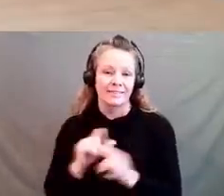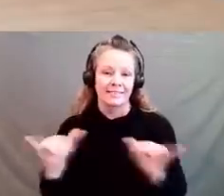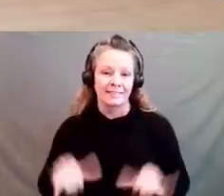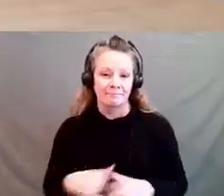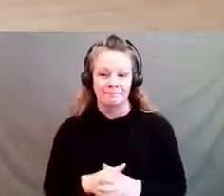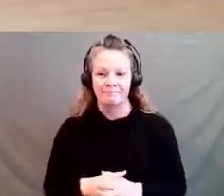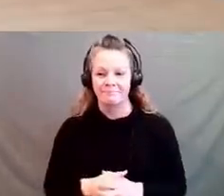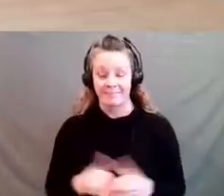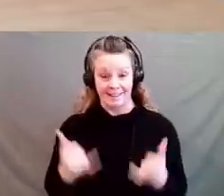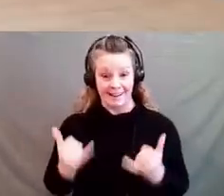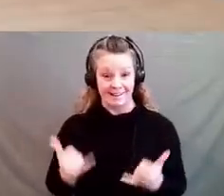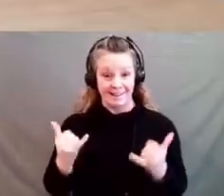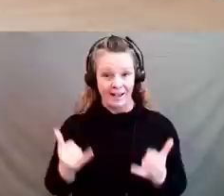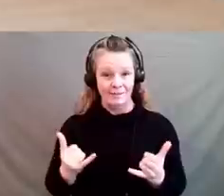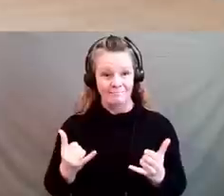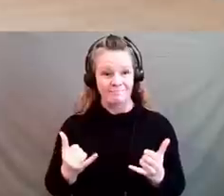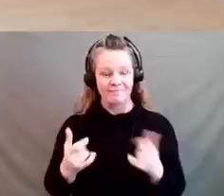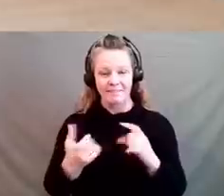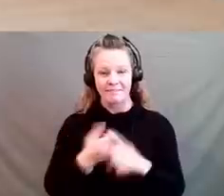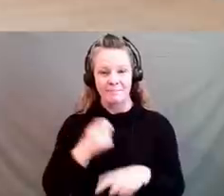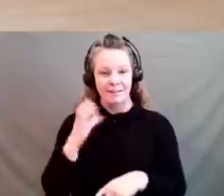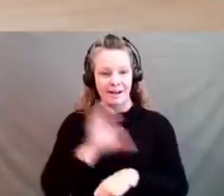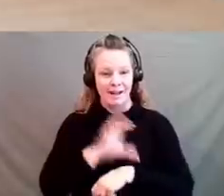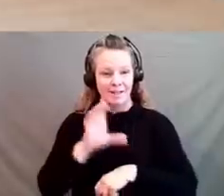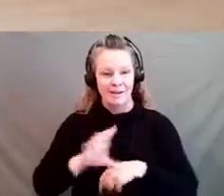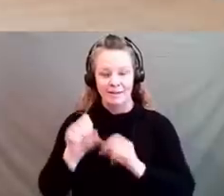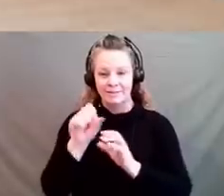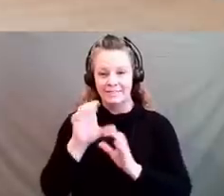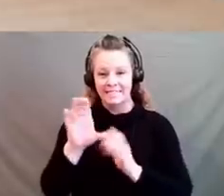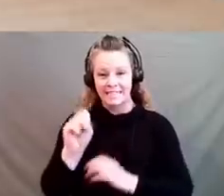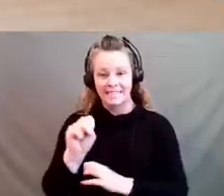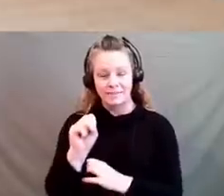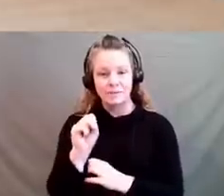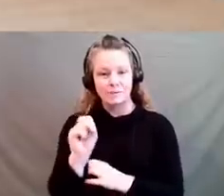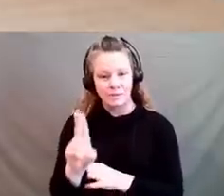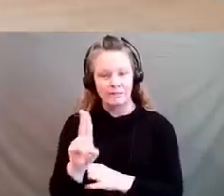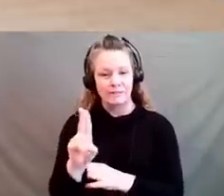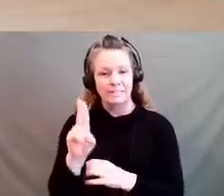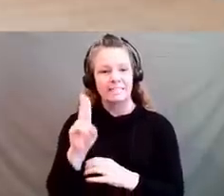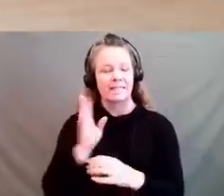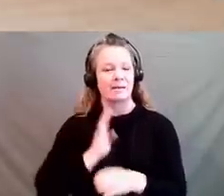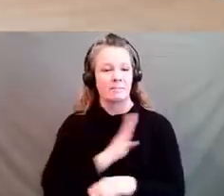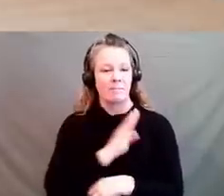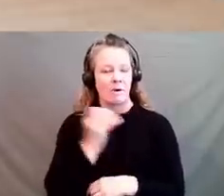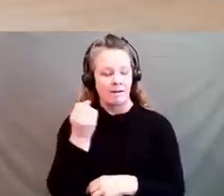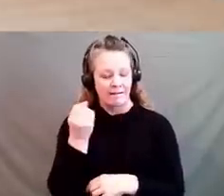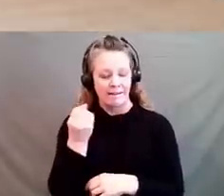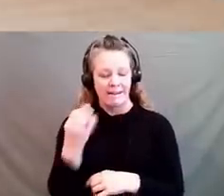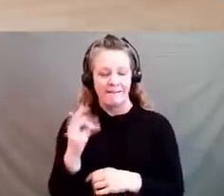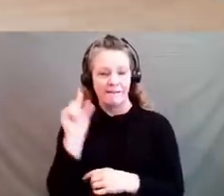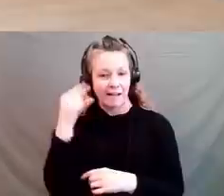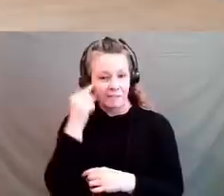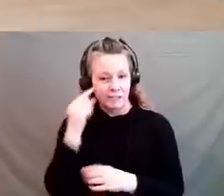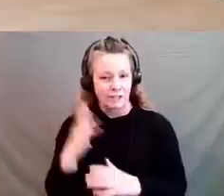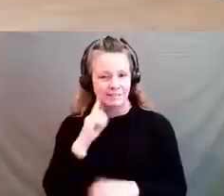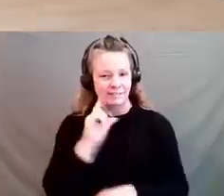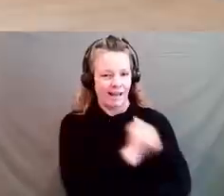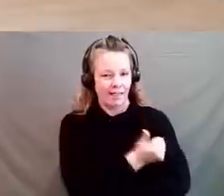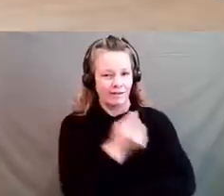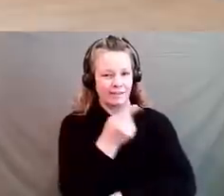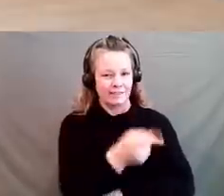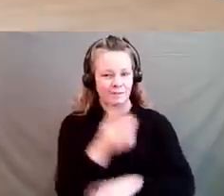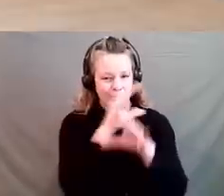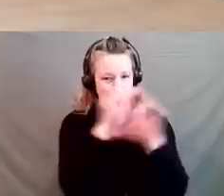And now, on behalf of the Colorado State University System Board of Governors, I hereby authorize you, President Tony, to confer